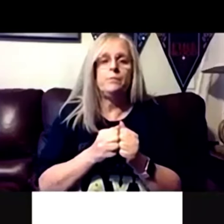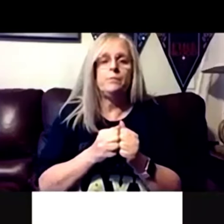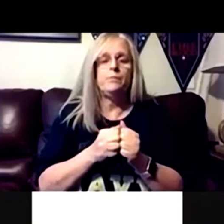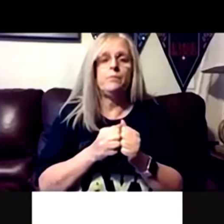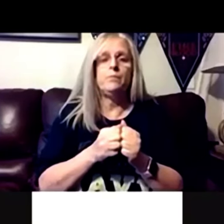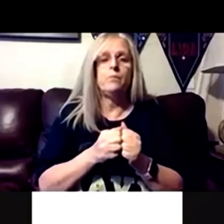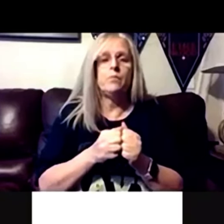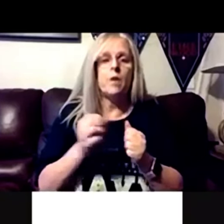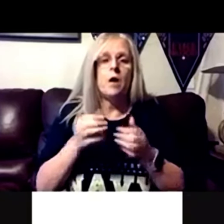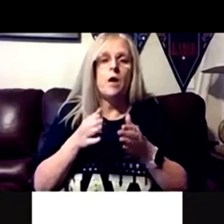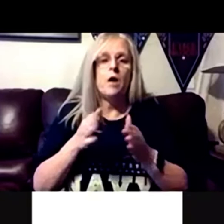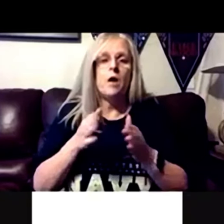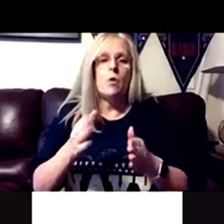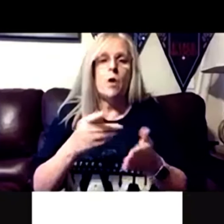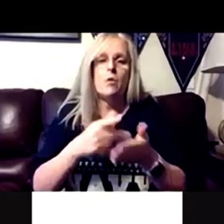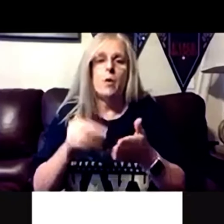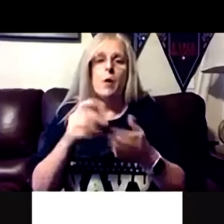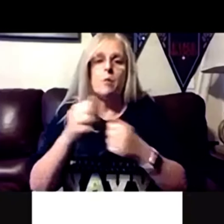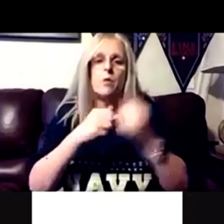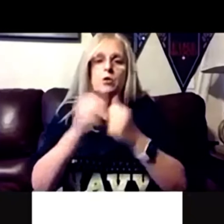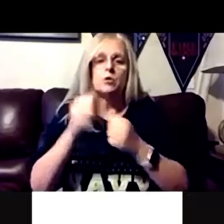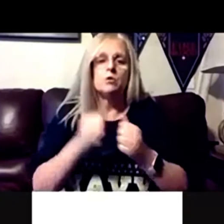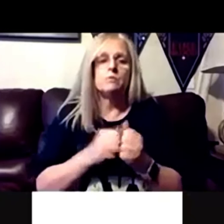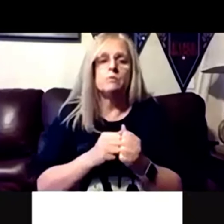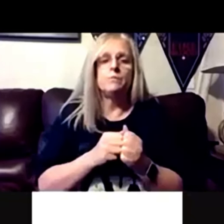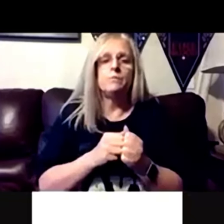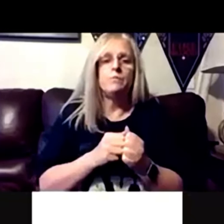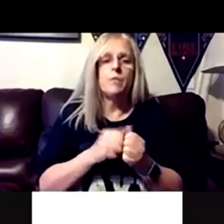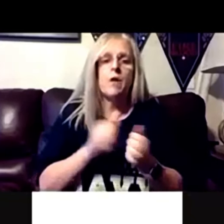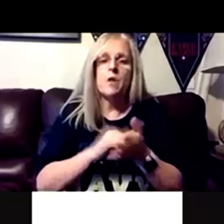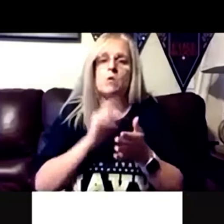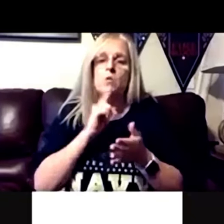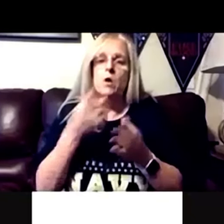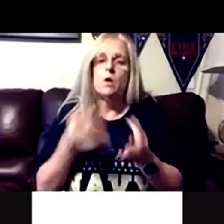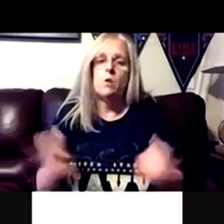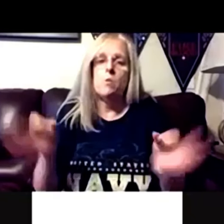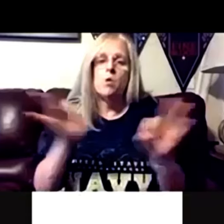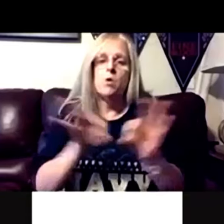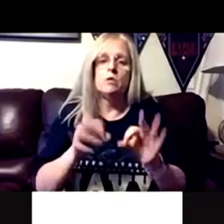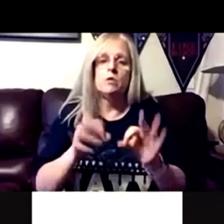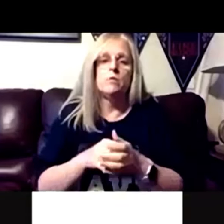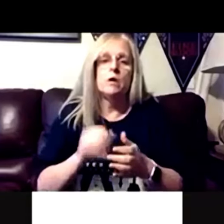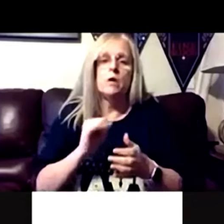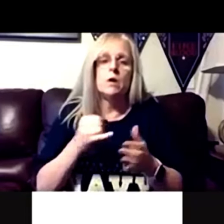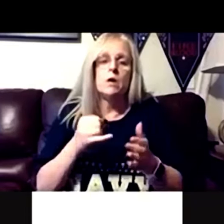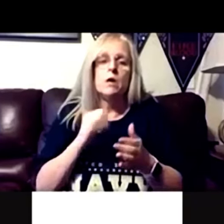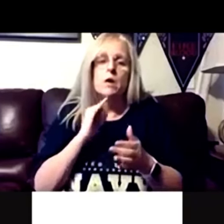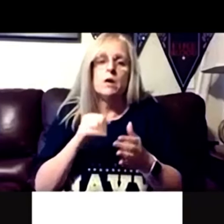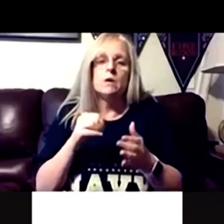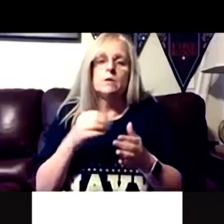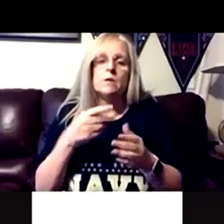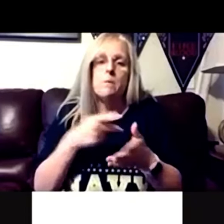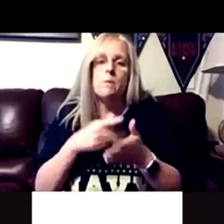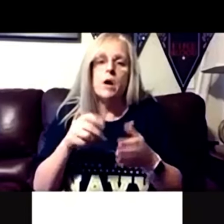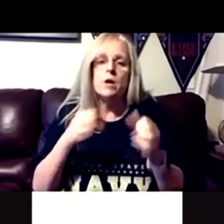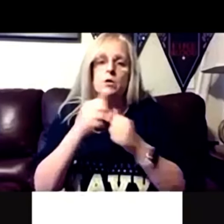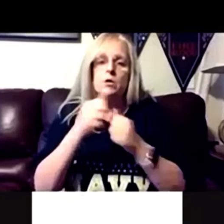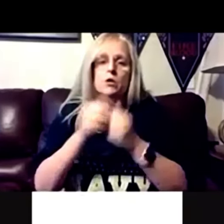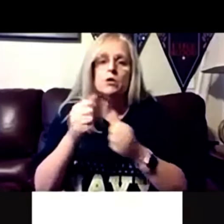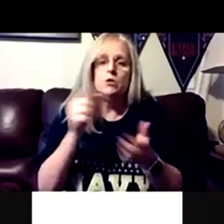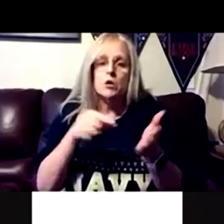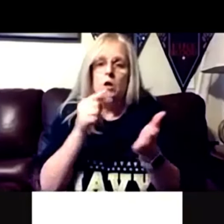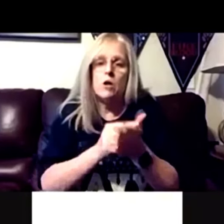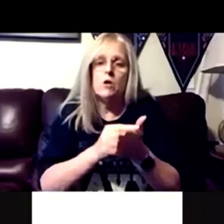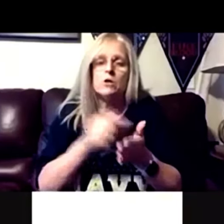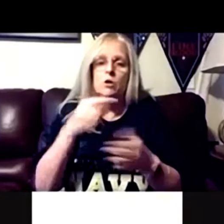and the way the pay structure is structured. That's really, really important. It's the pay structure that is going to guarantee that you